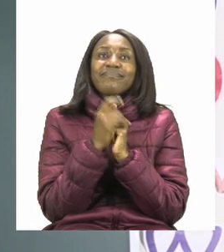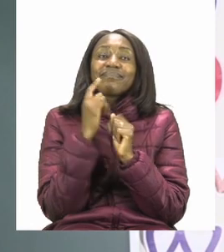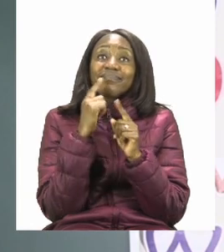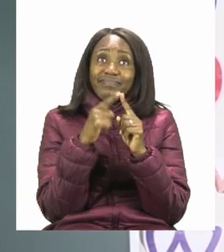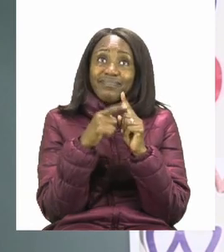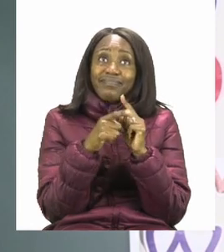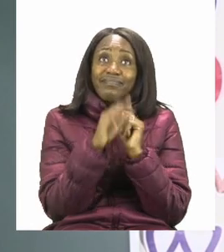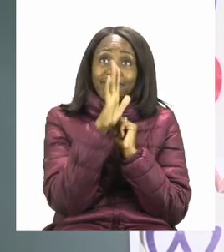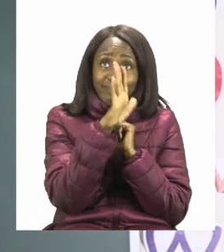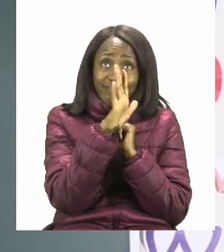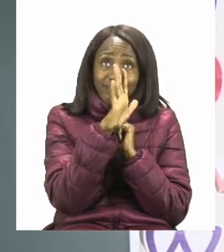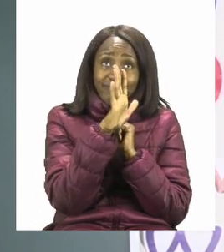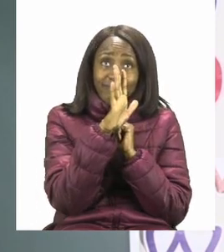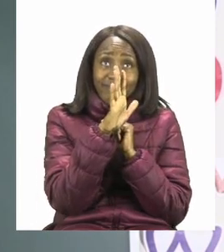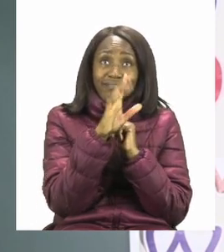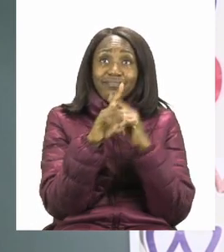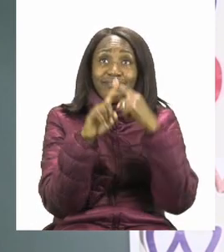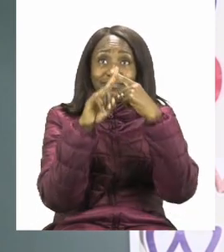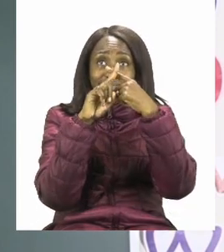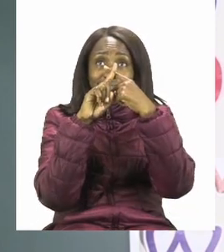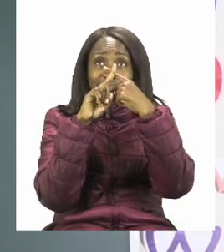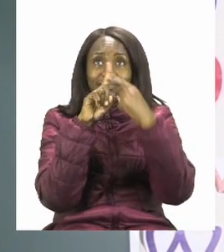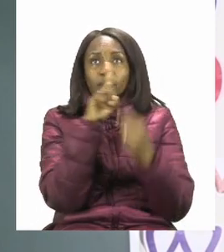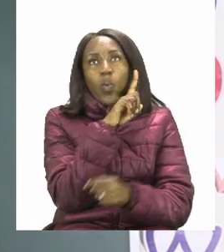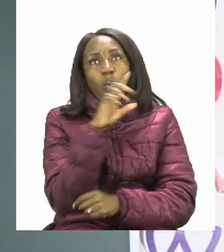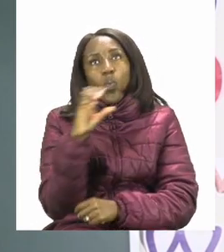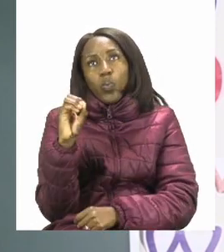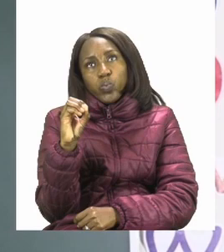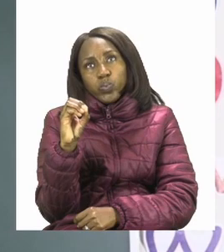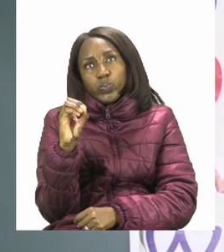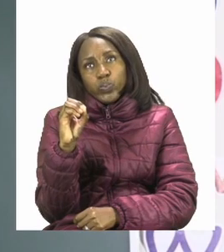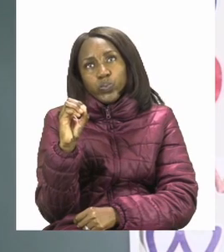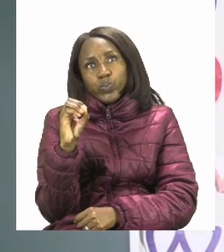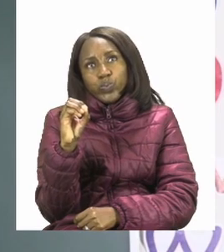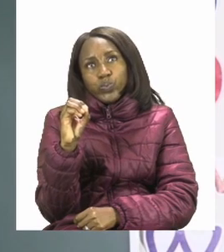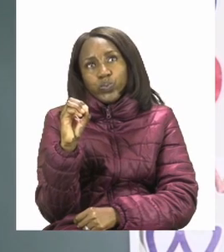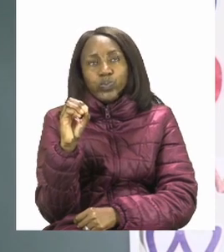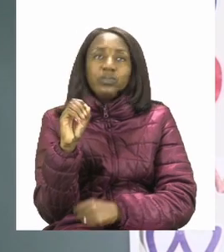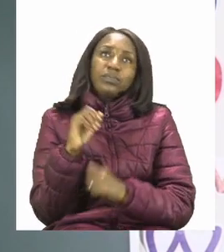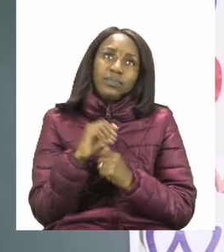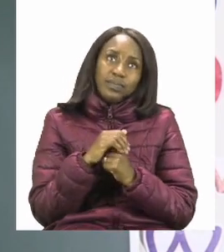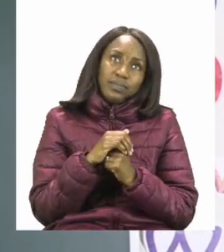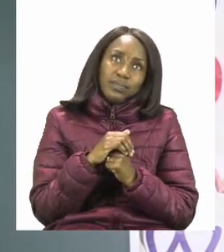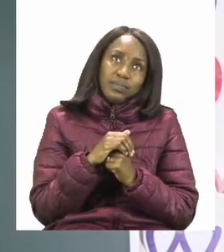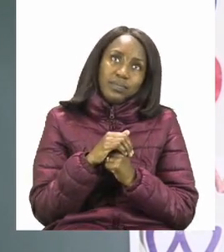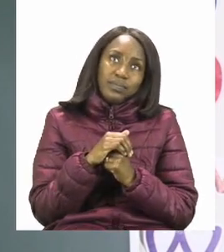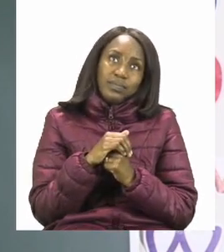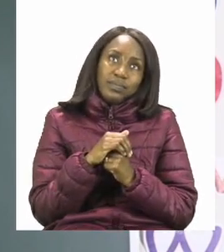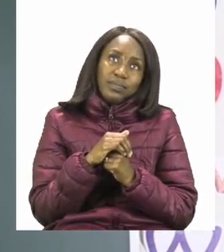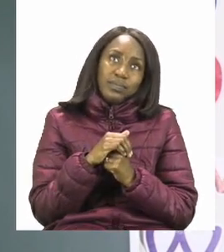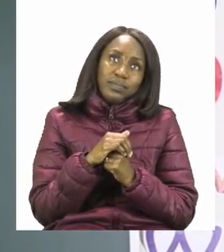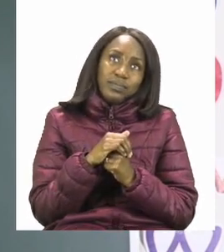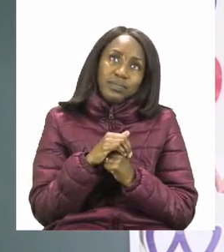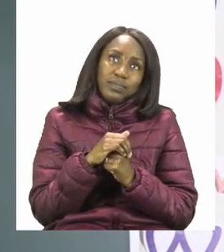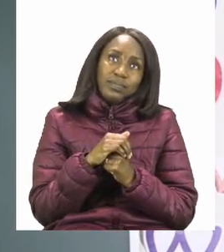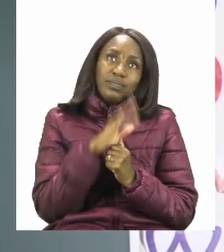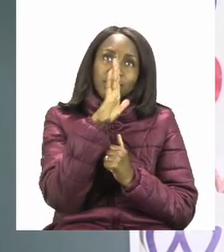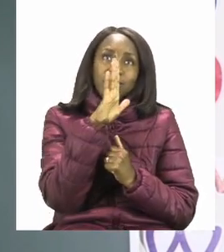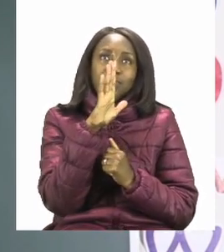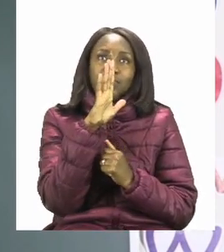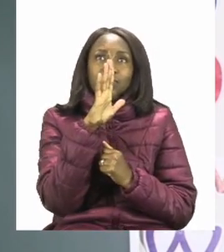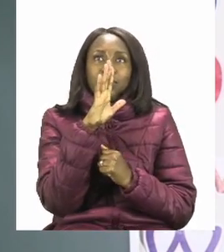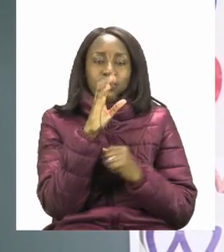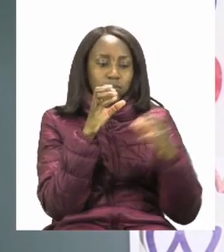says 5 times 10. Now, it can say 5